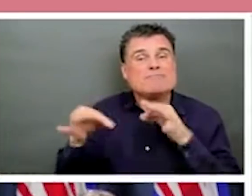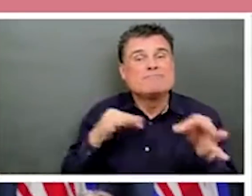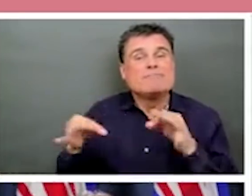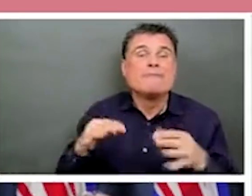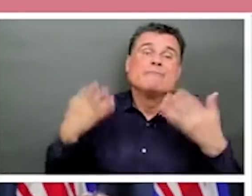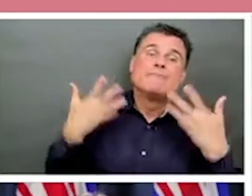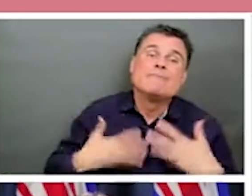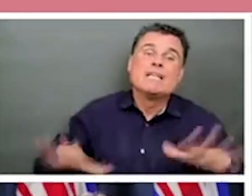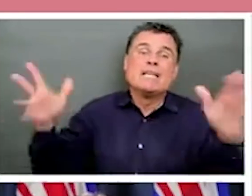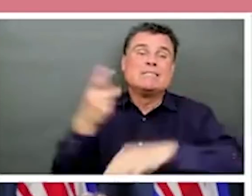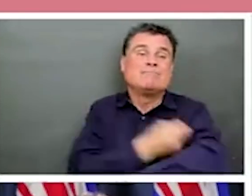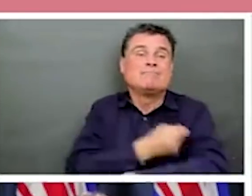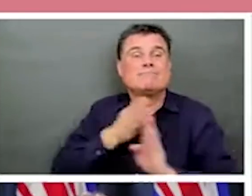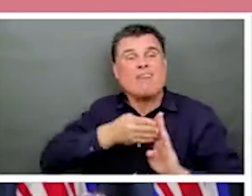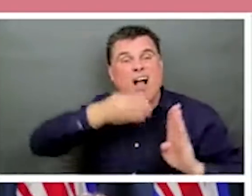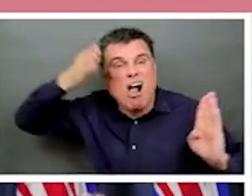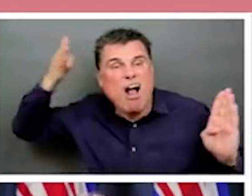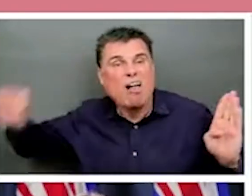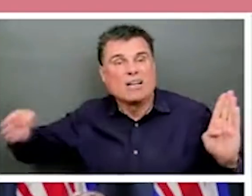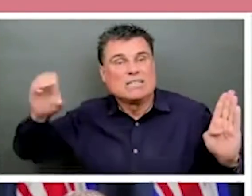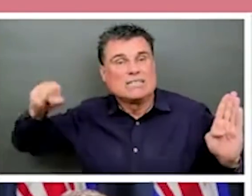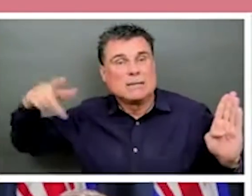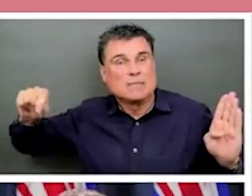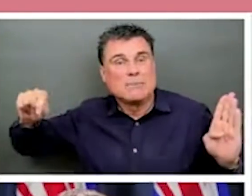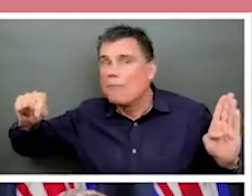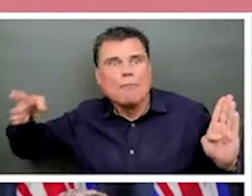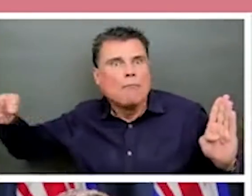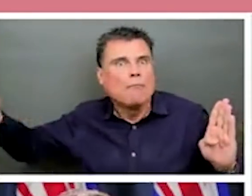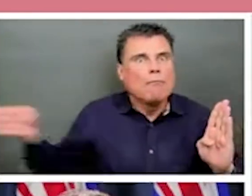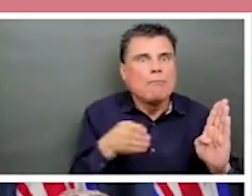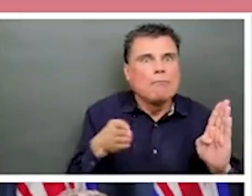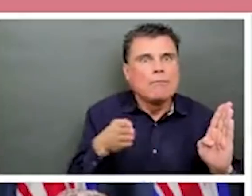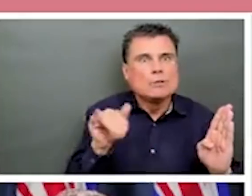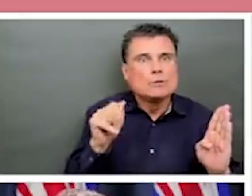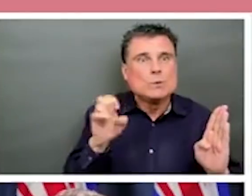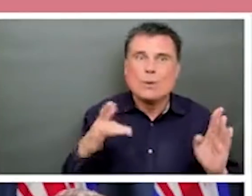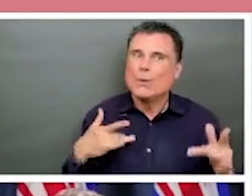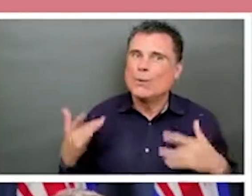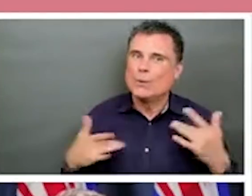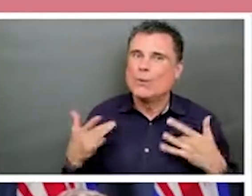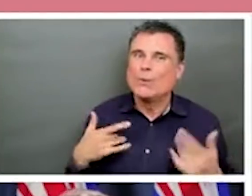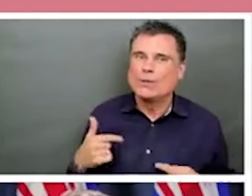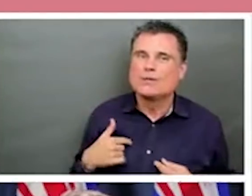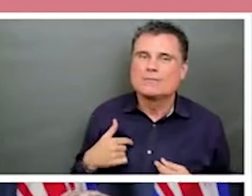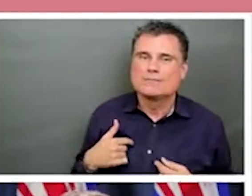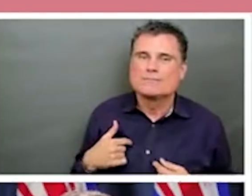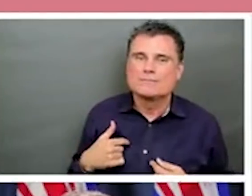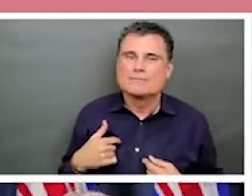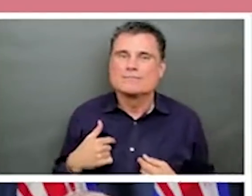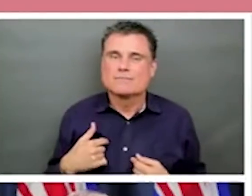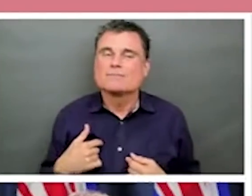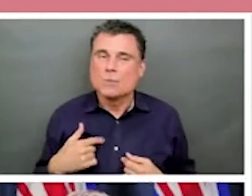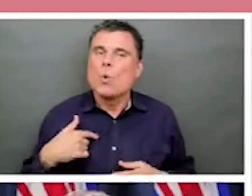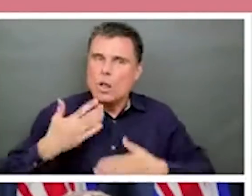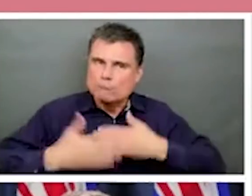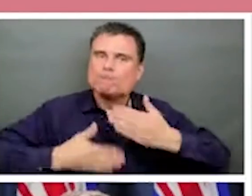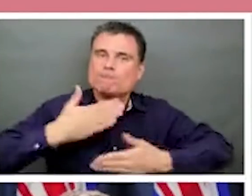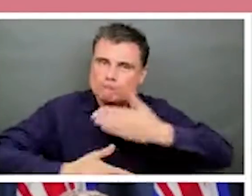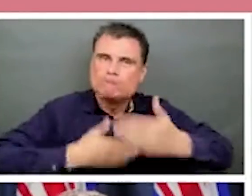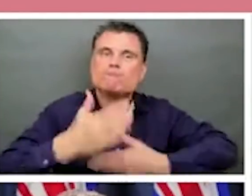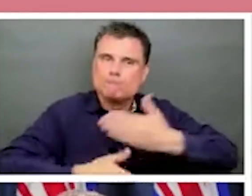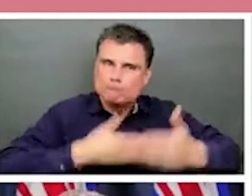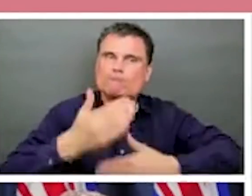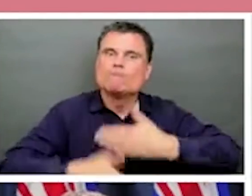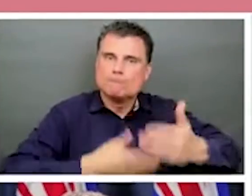we will have second doses, and that will happen in a structured way consistent with